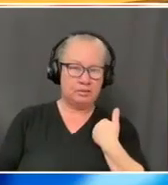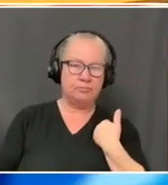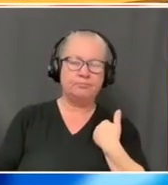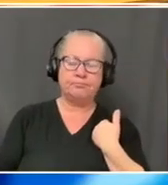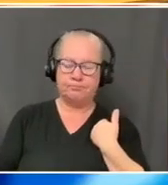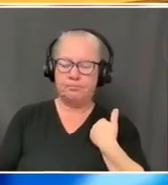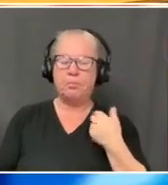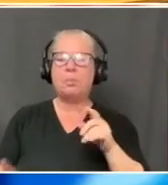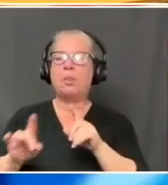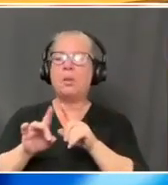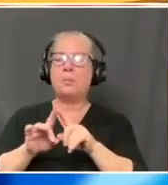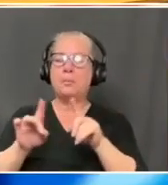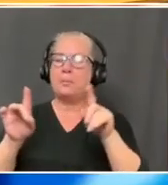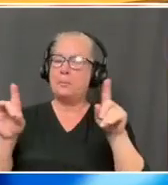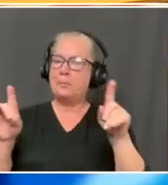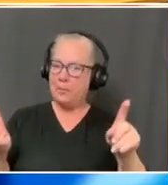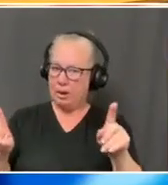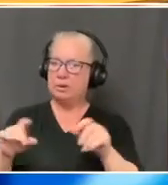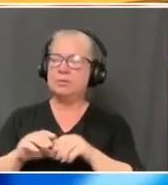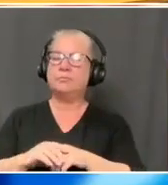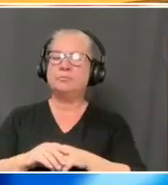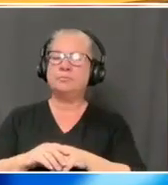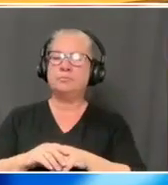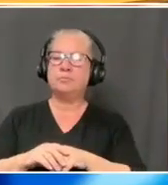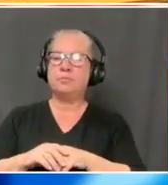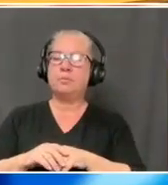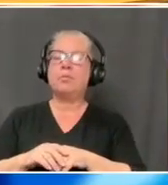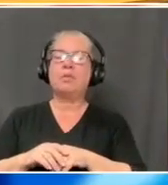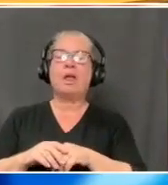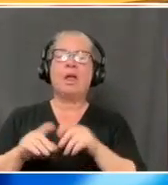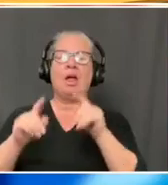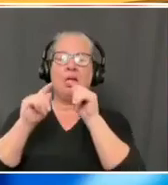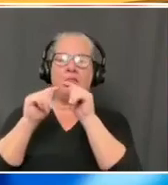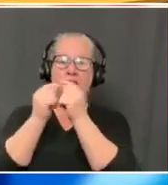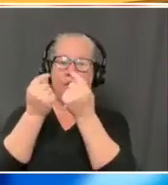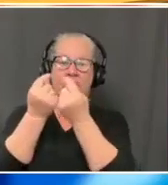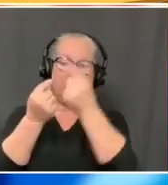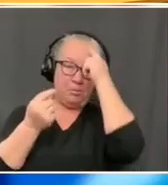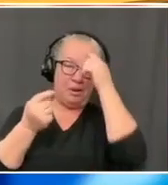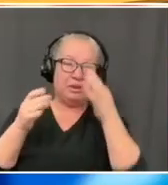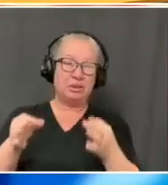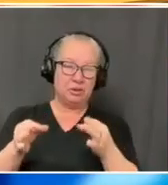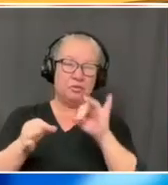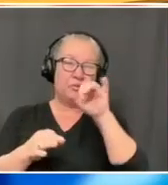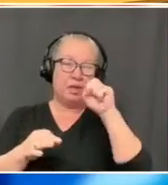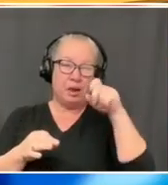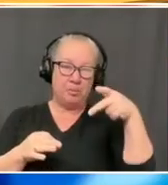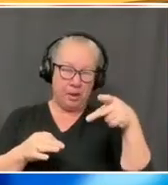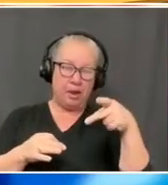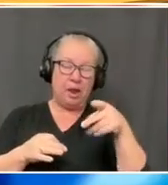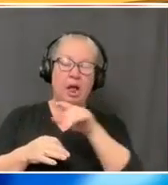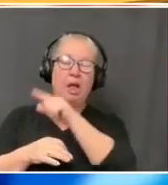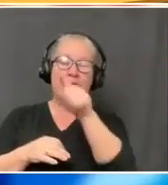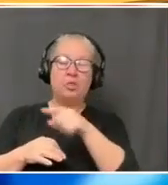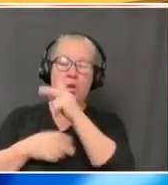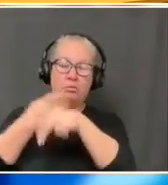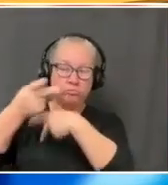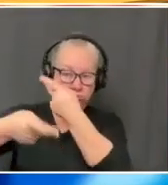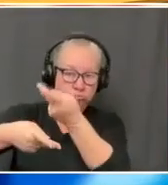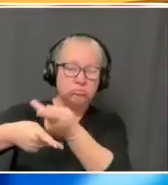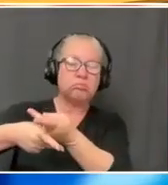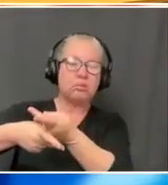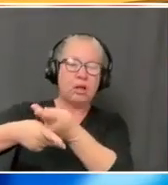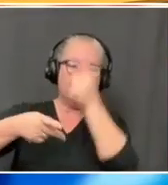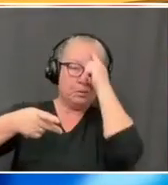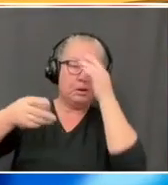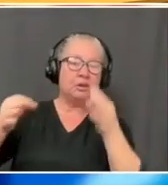However, I think it's important to note, it's still an IEP team decision. And so those types of decisions are things that we, of course,